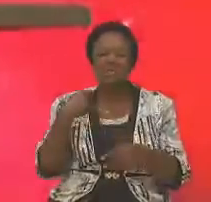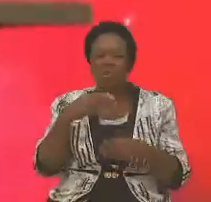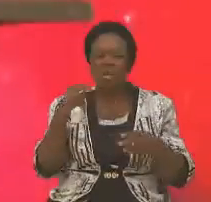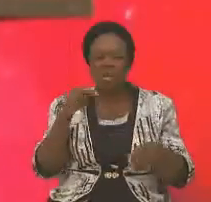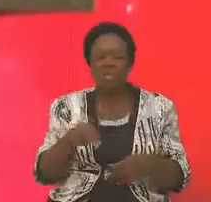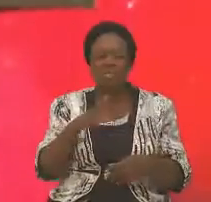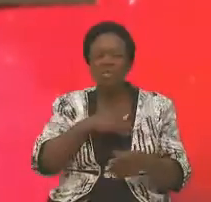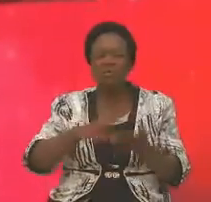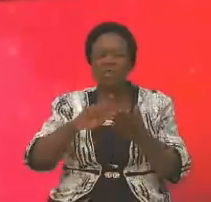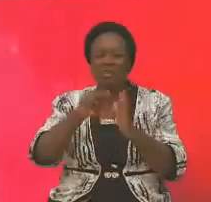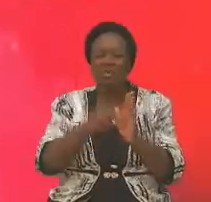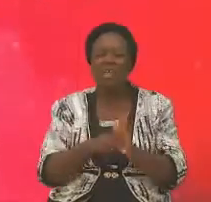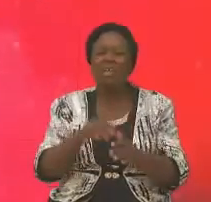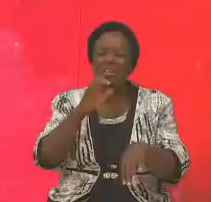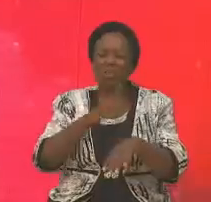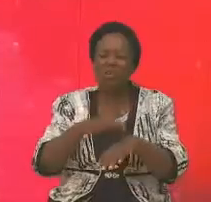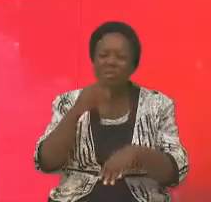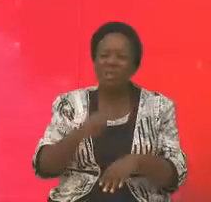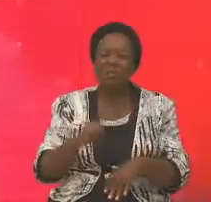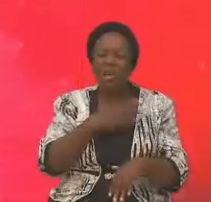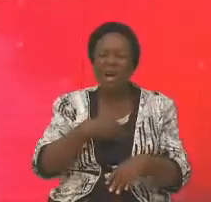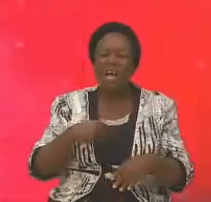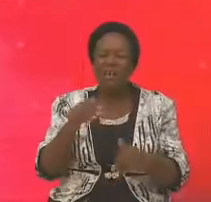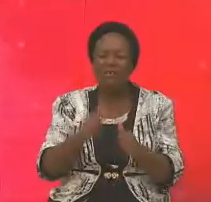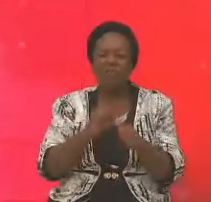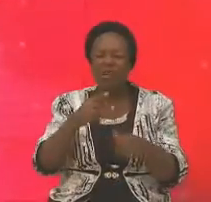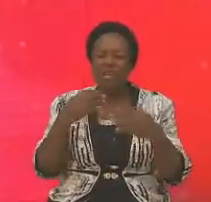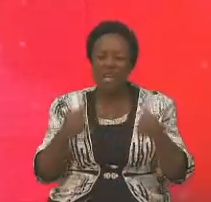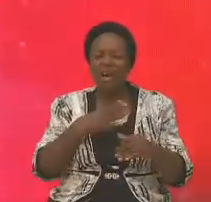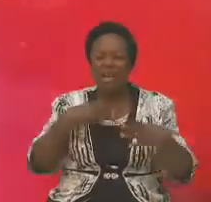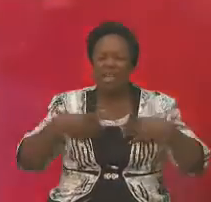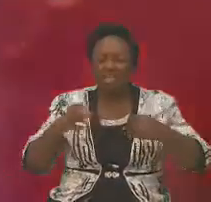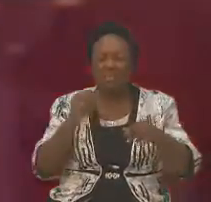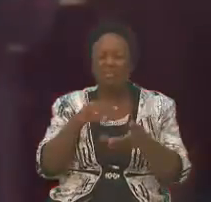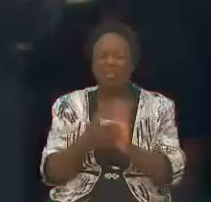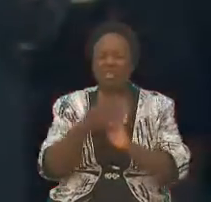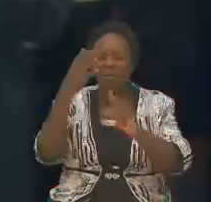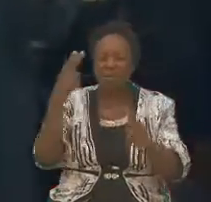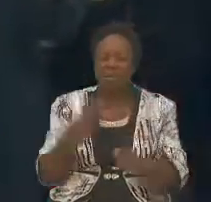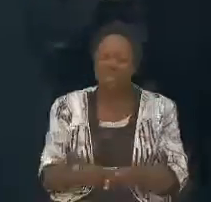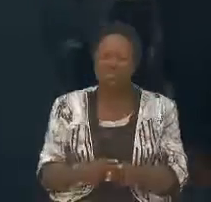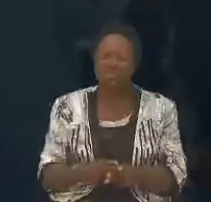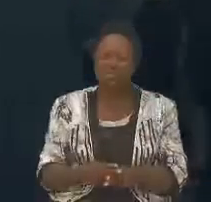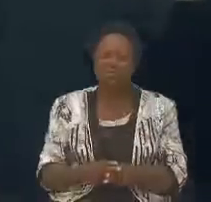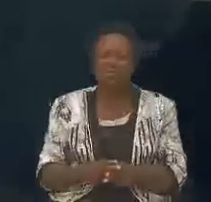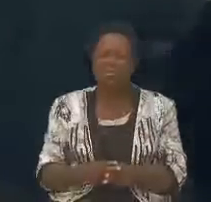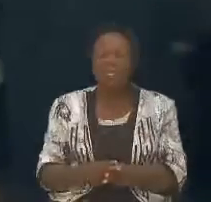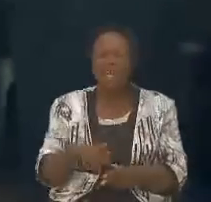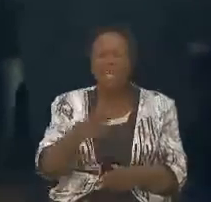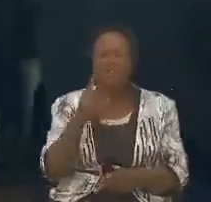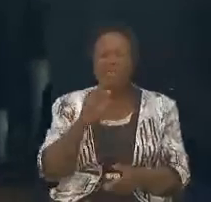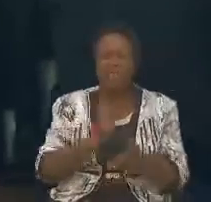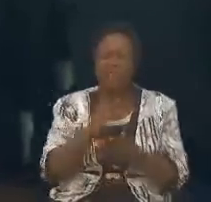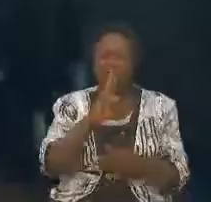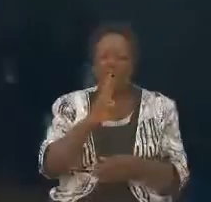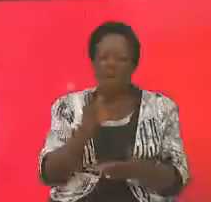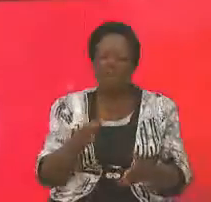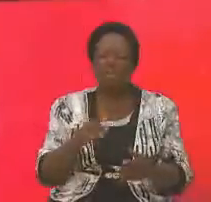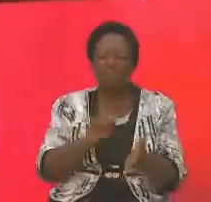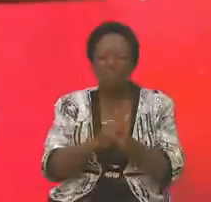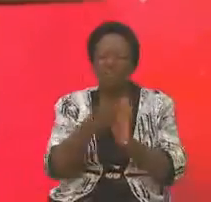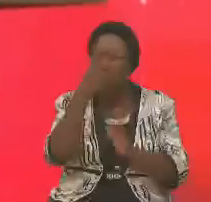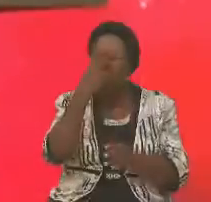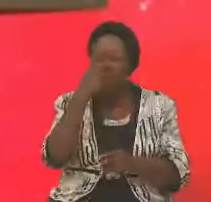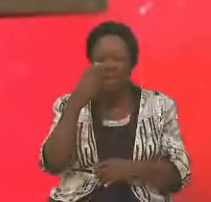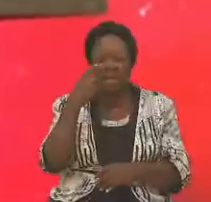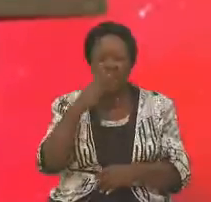them, everyone now. Heal them in Jesus' name. Anywhere you are, those blind eyes, I